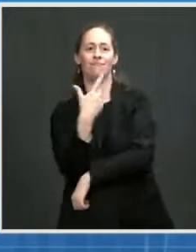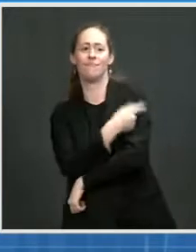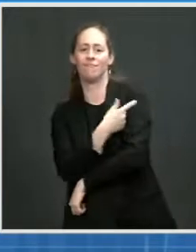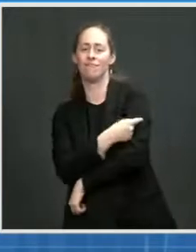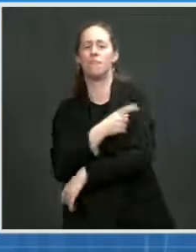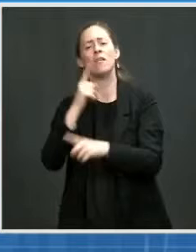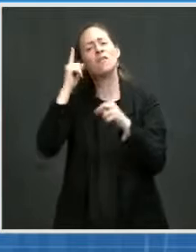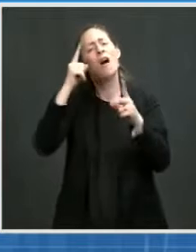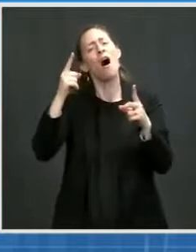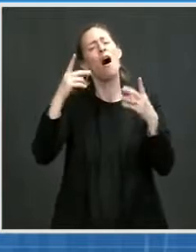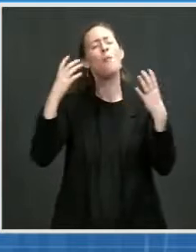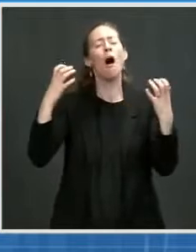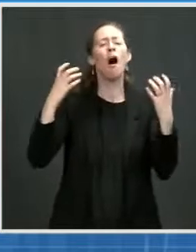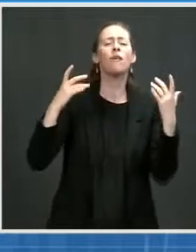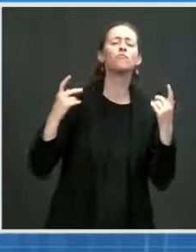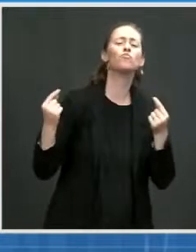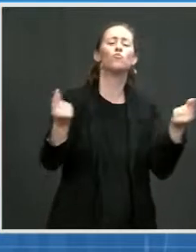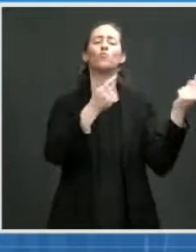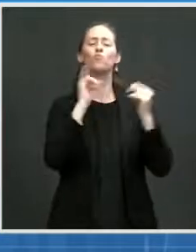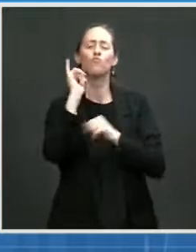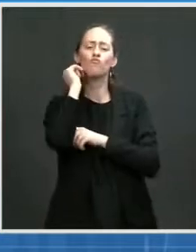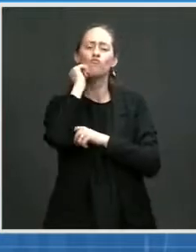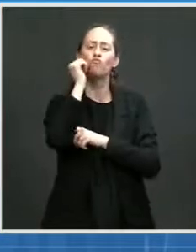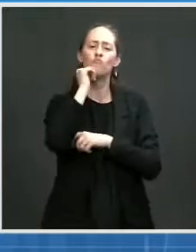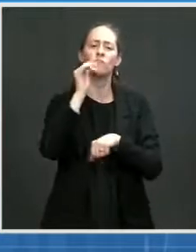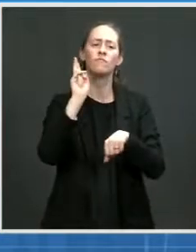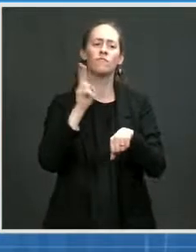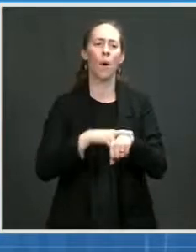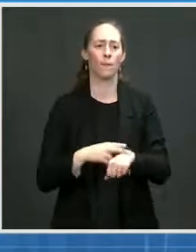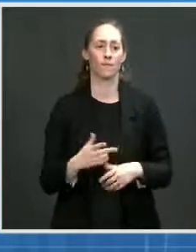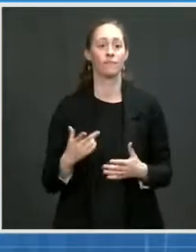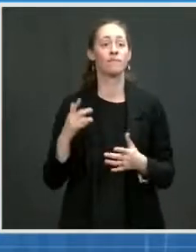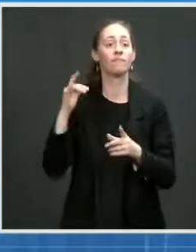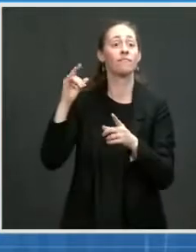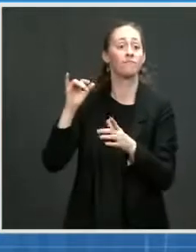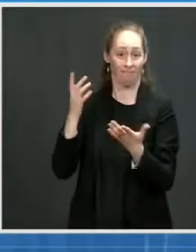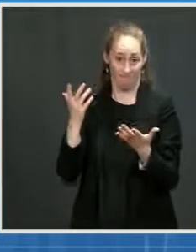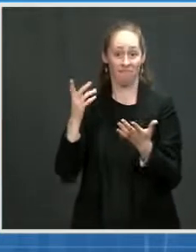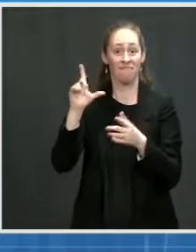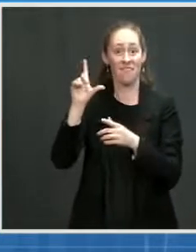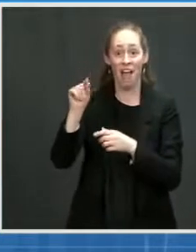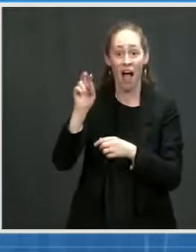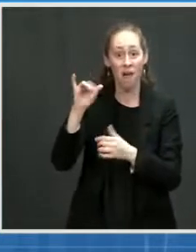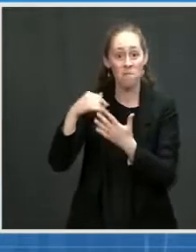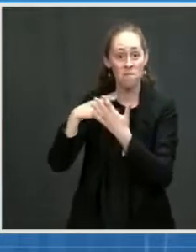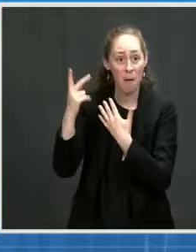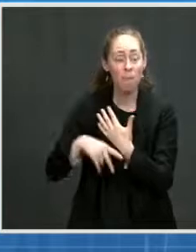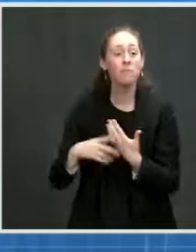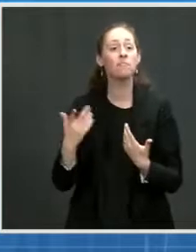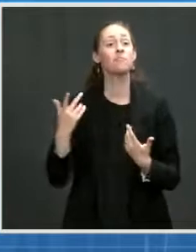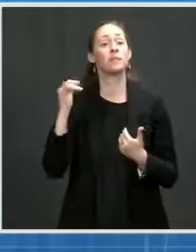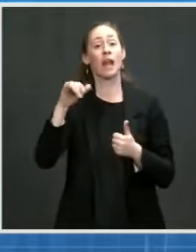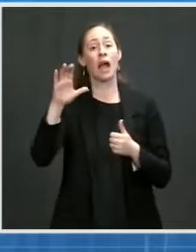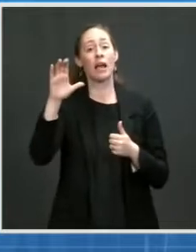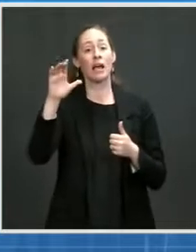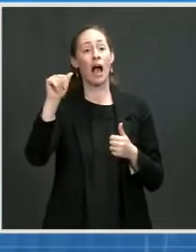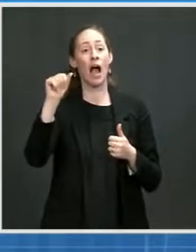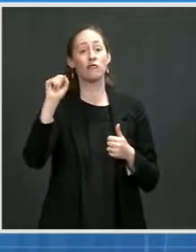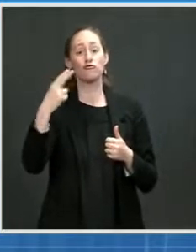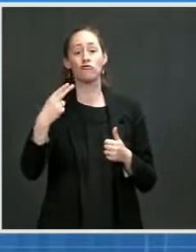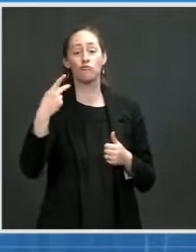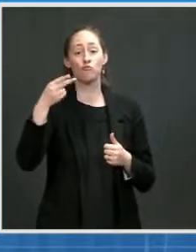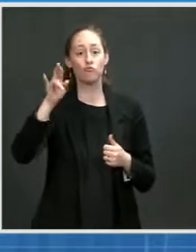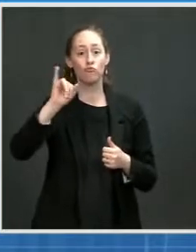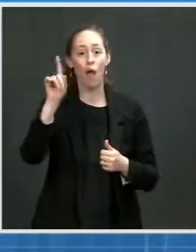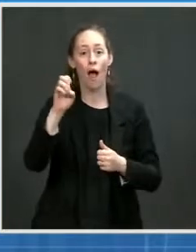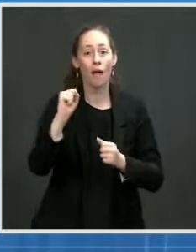as possible. This includes lottery programs for vaccinated individuals, cash or in-kind transfers, or other